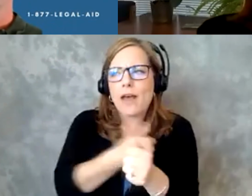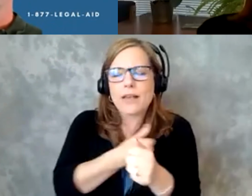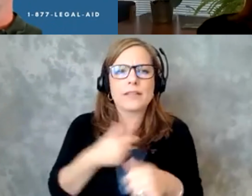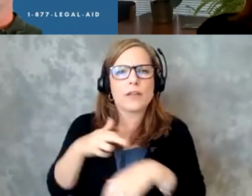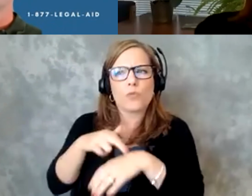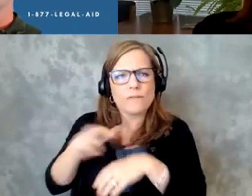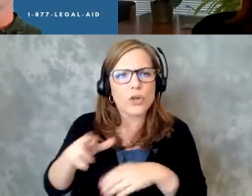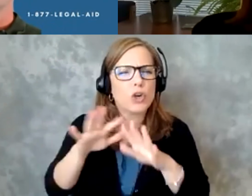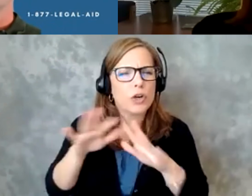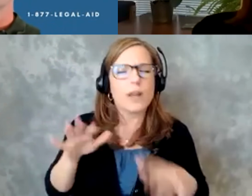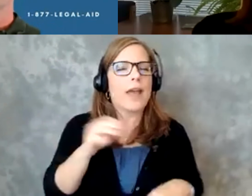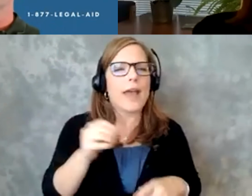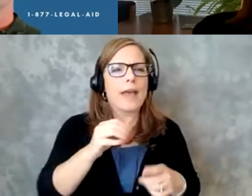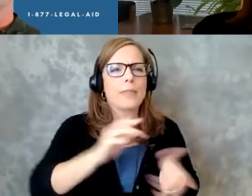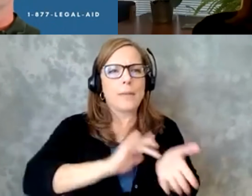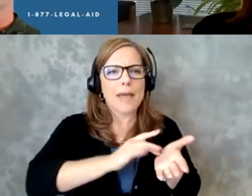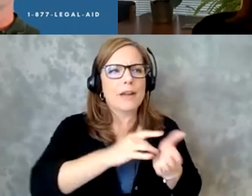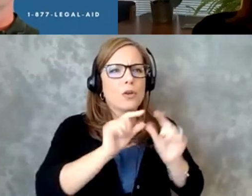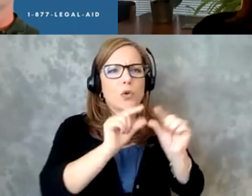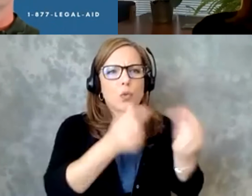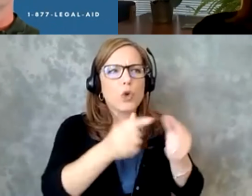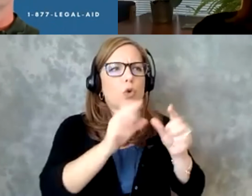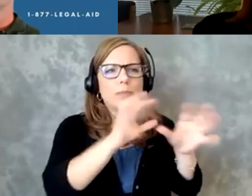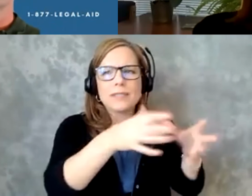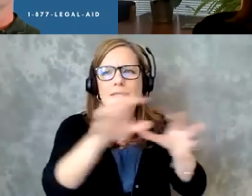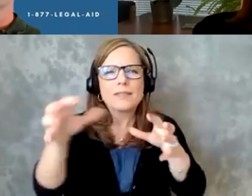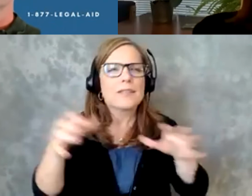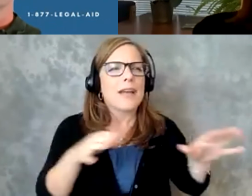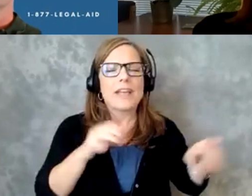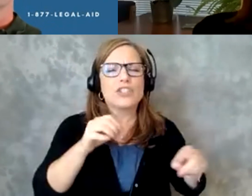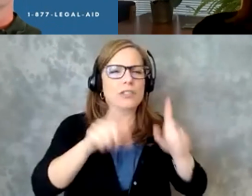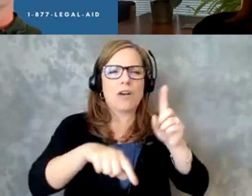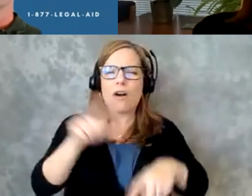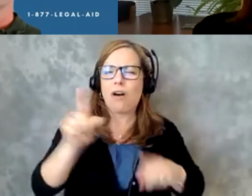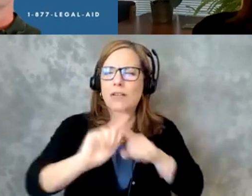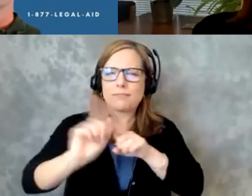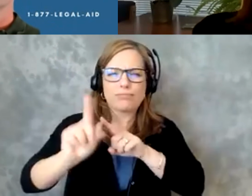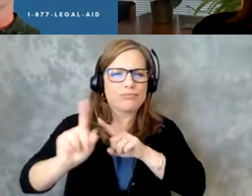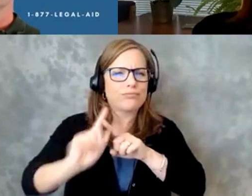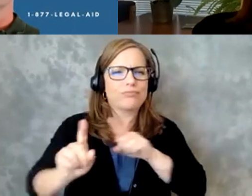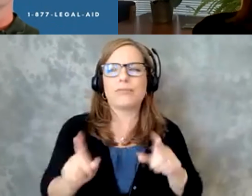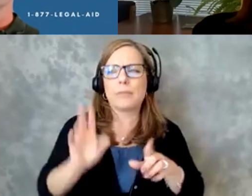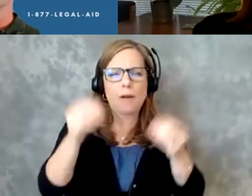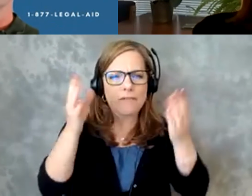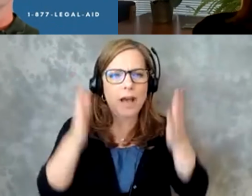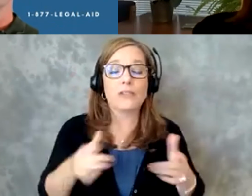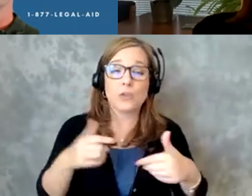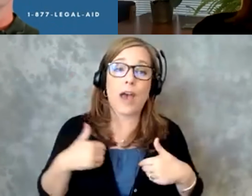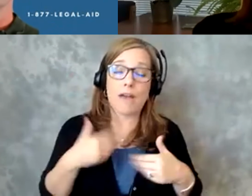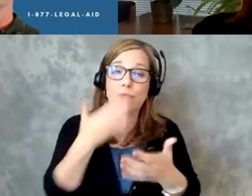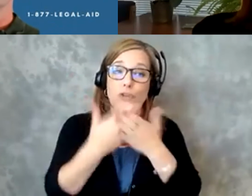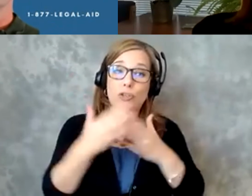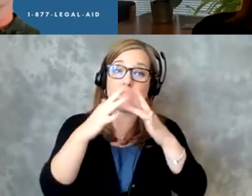the medical groups and just all sorts of diverse providers. I mean, you've got a really good diverse pool. We